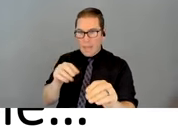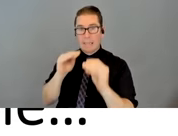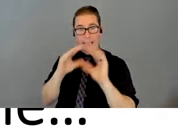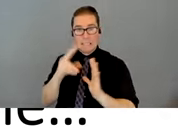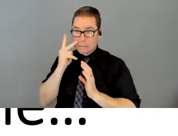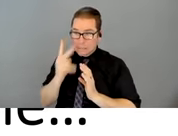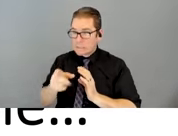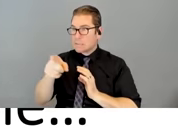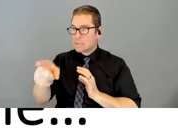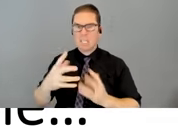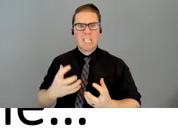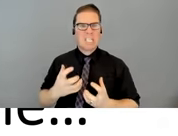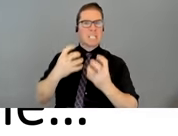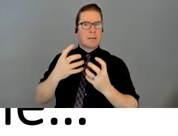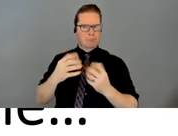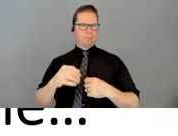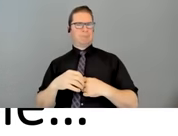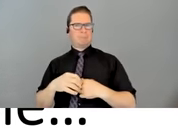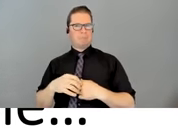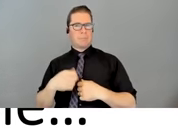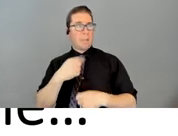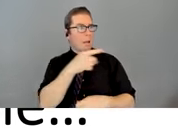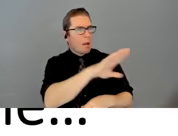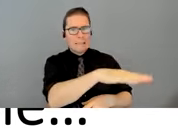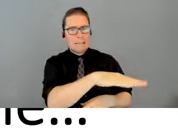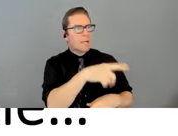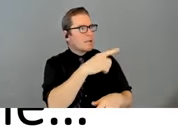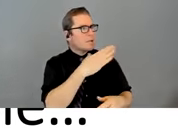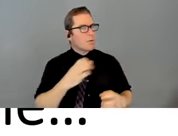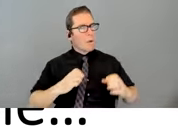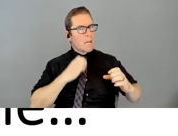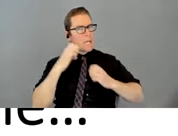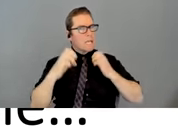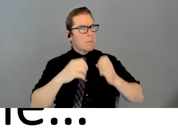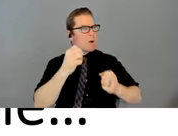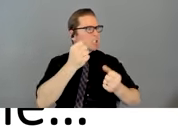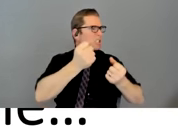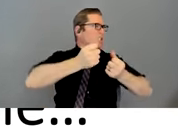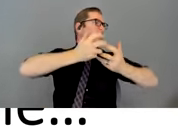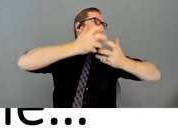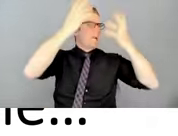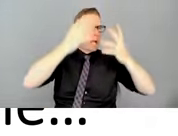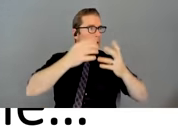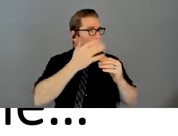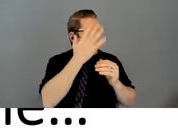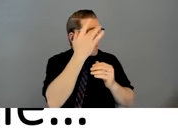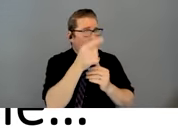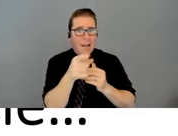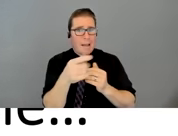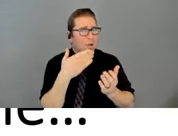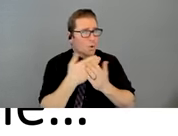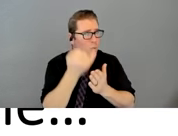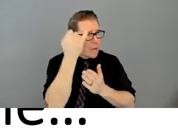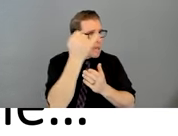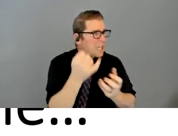an us versus them kind of mentality. So those are just some of the common errors that are made in reporting, and